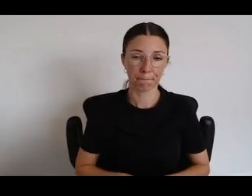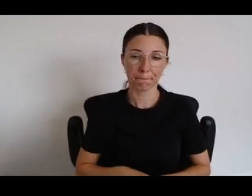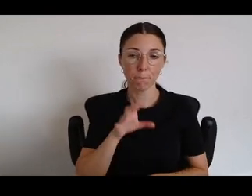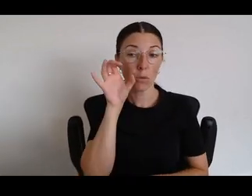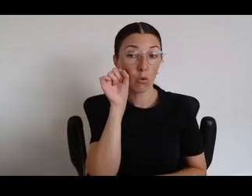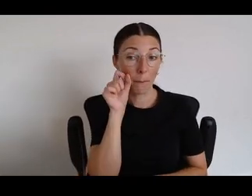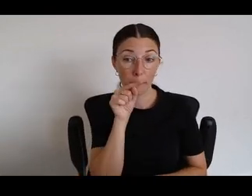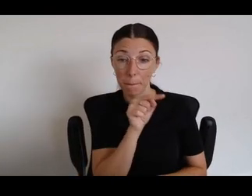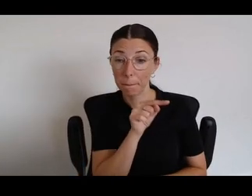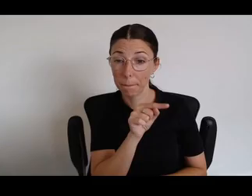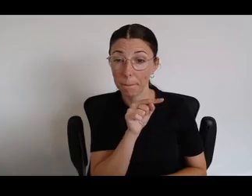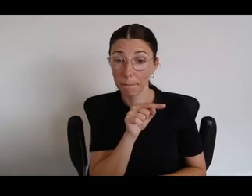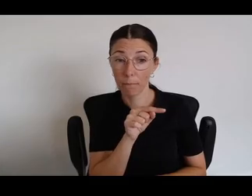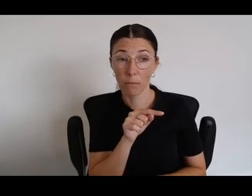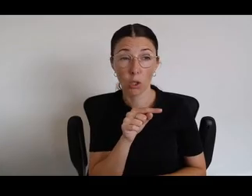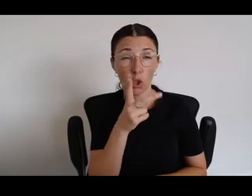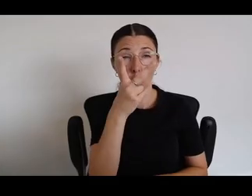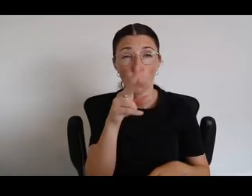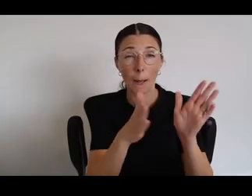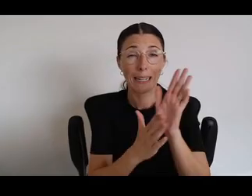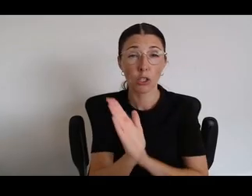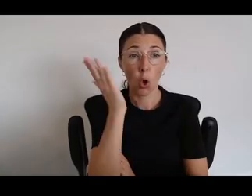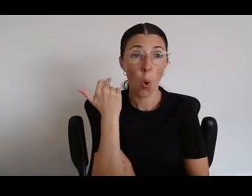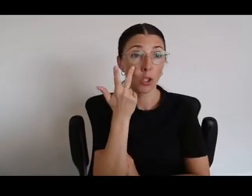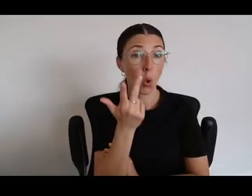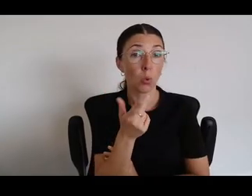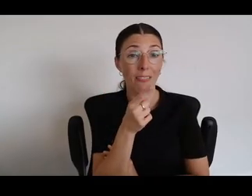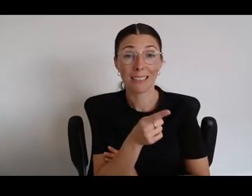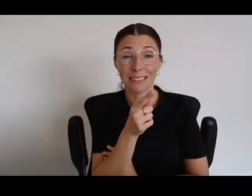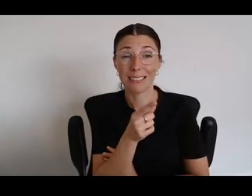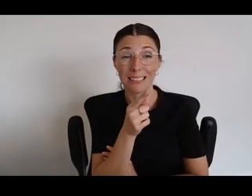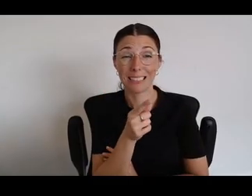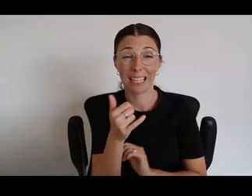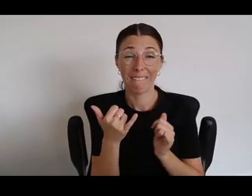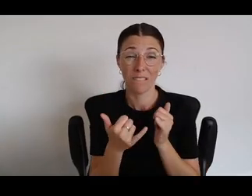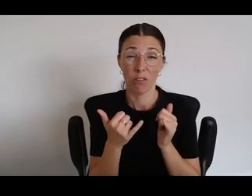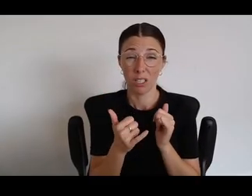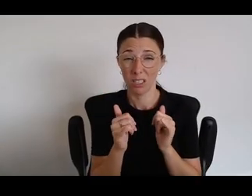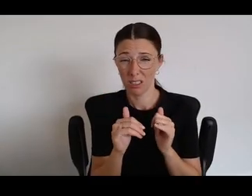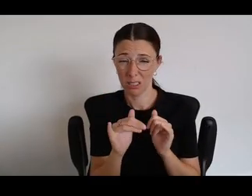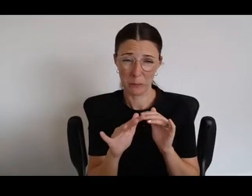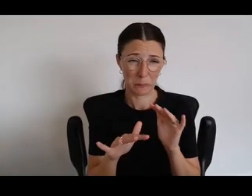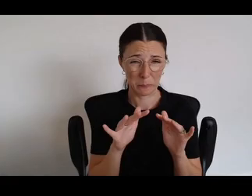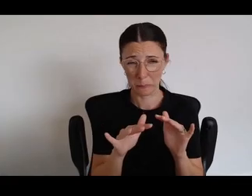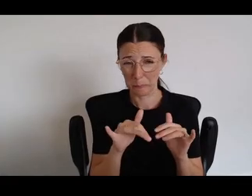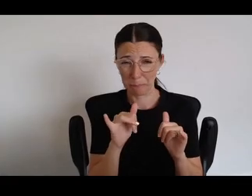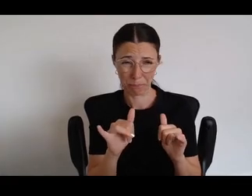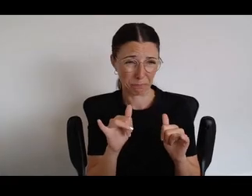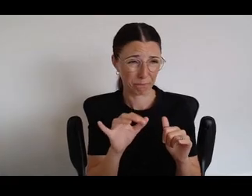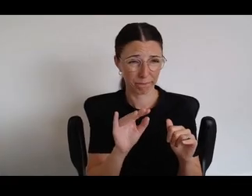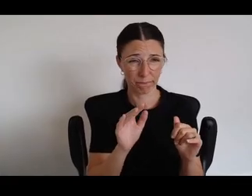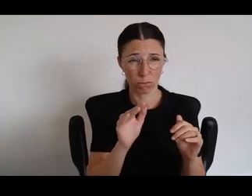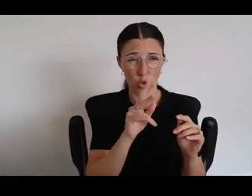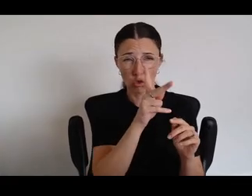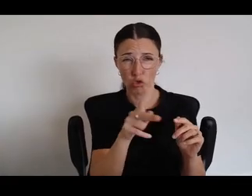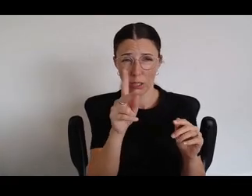the 20 minutes ago when I showed you these very inconvenient trends that we have seen around the world and very much